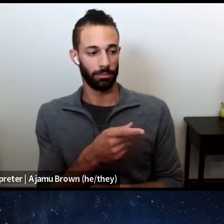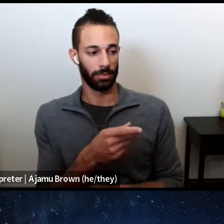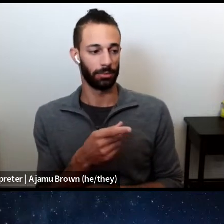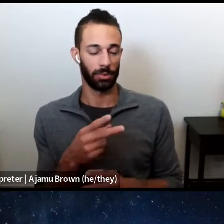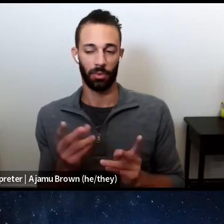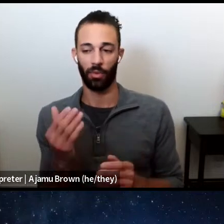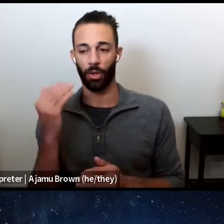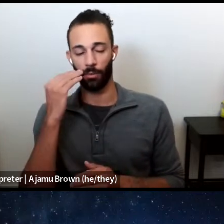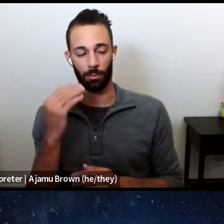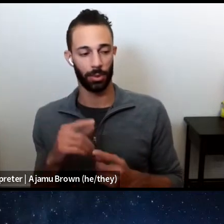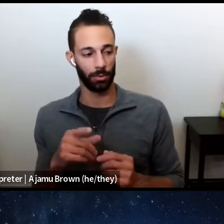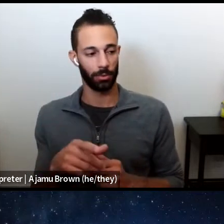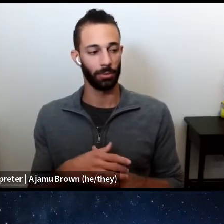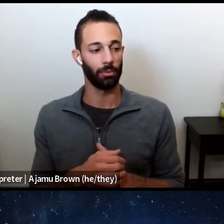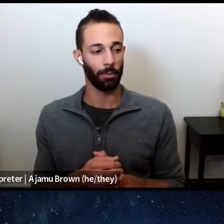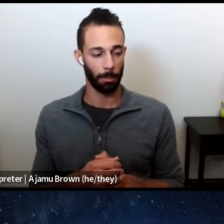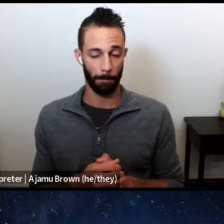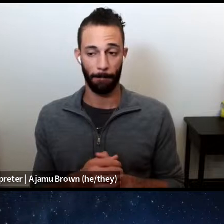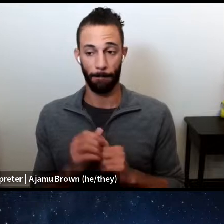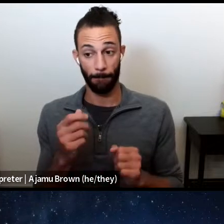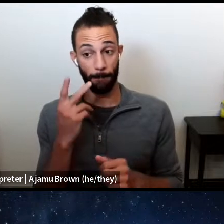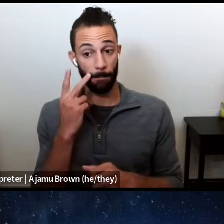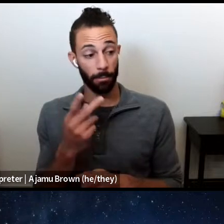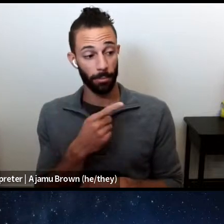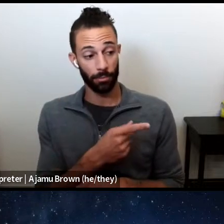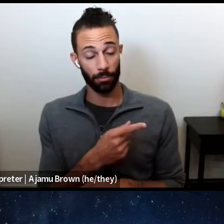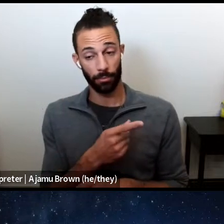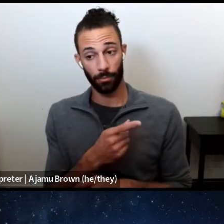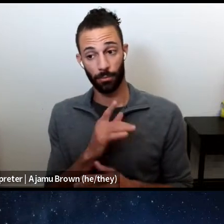Can everyone see that link in the chat?